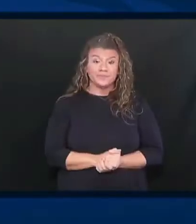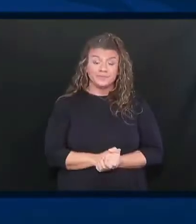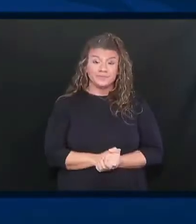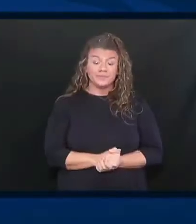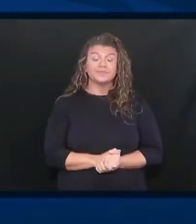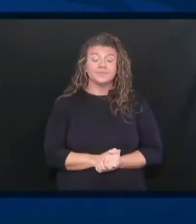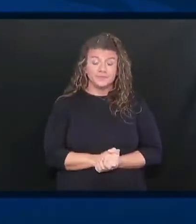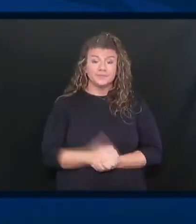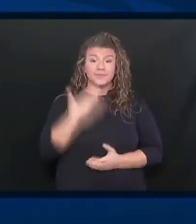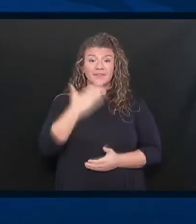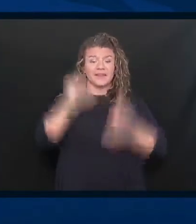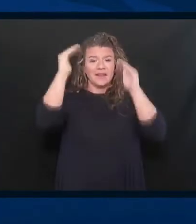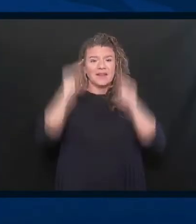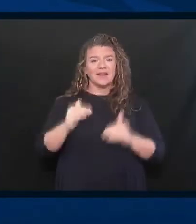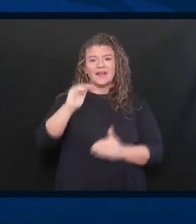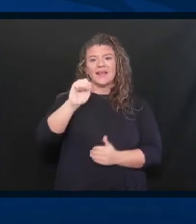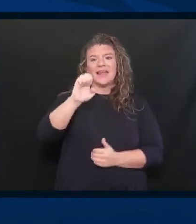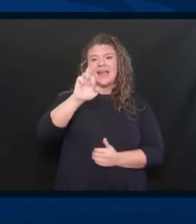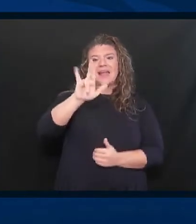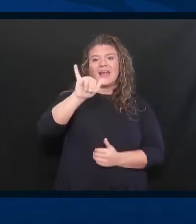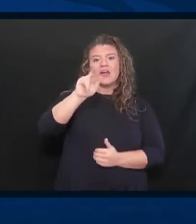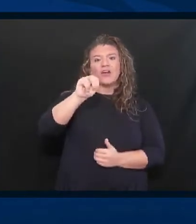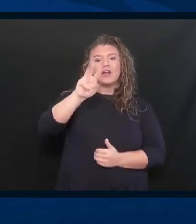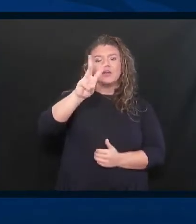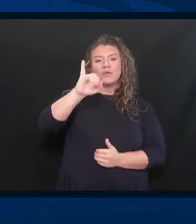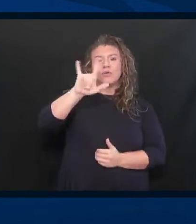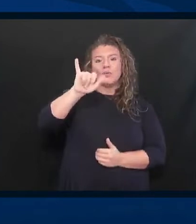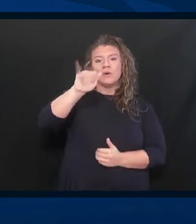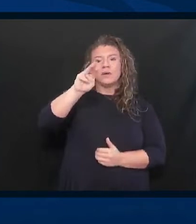All right, thank you, Mark. Next to Aaron Williams with WBOY.